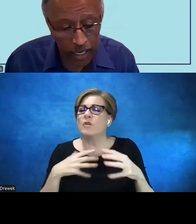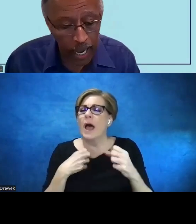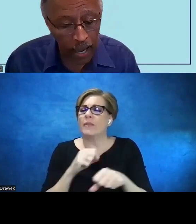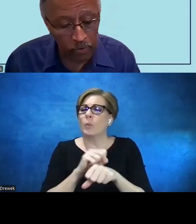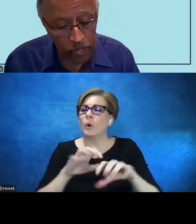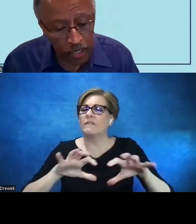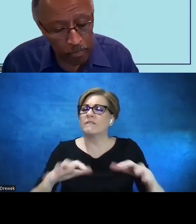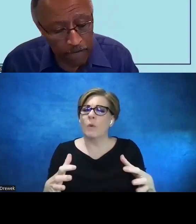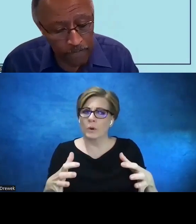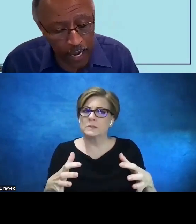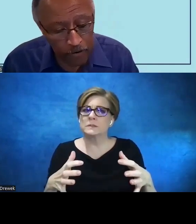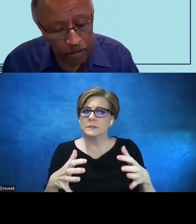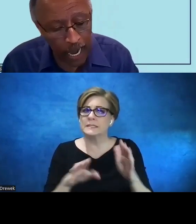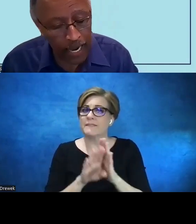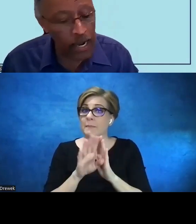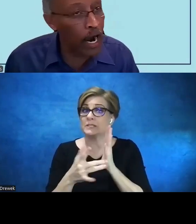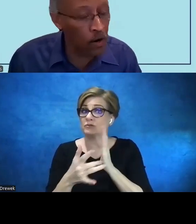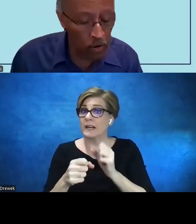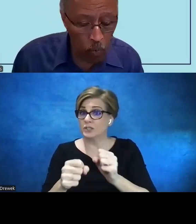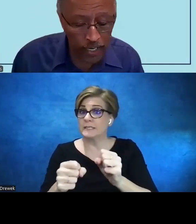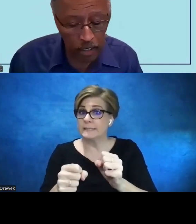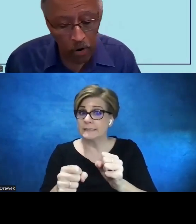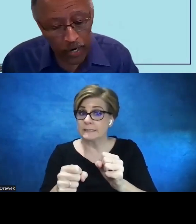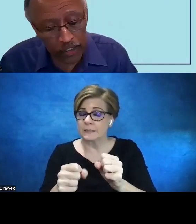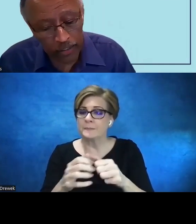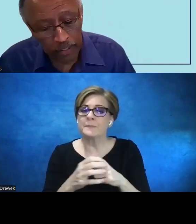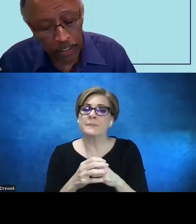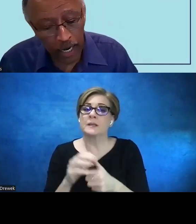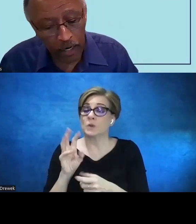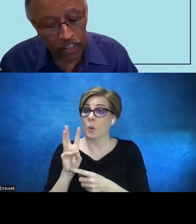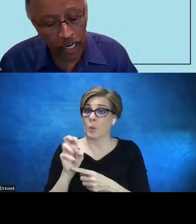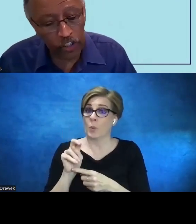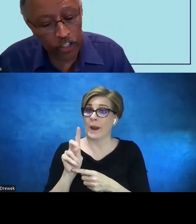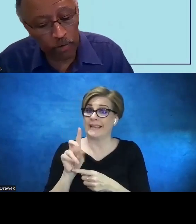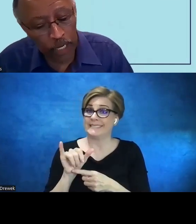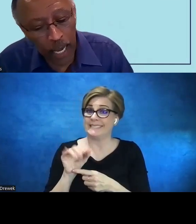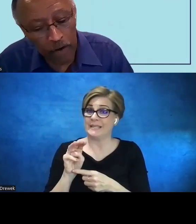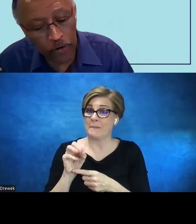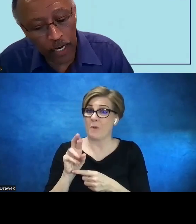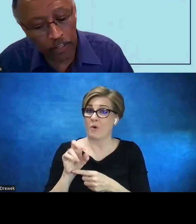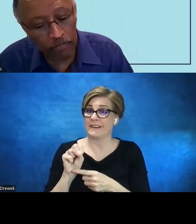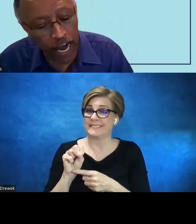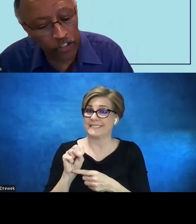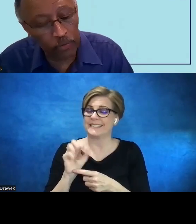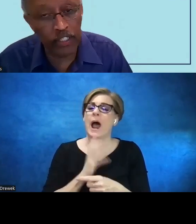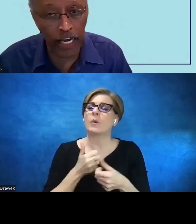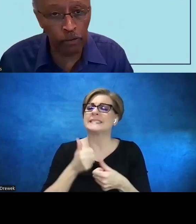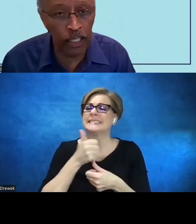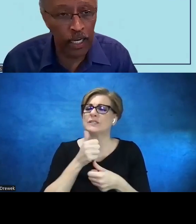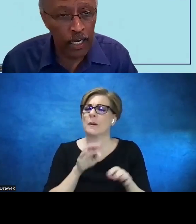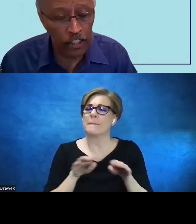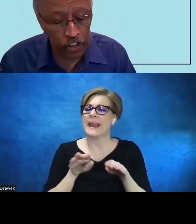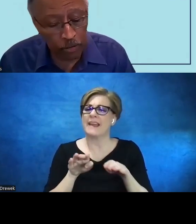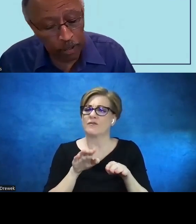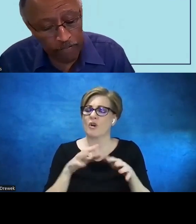Authority. And we're going to be favored by our own Wendy Morris, who's our Senior Behavioral Health Advisor with